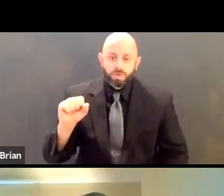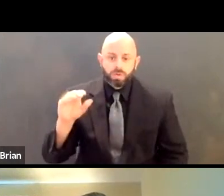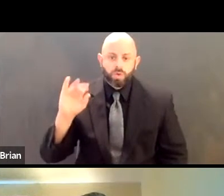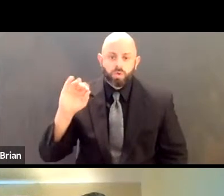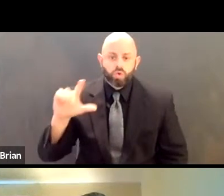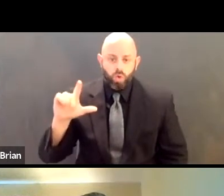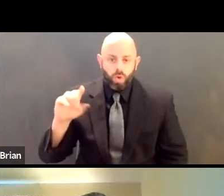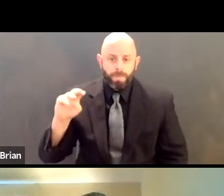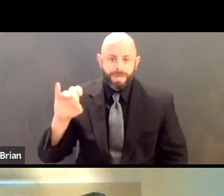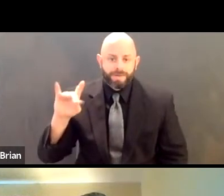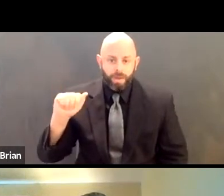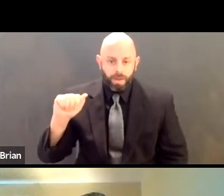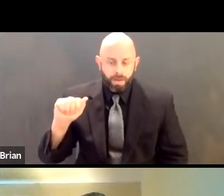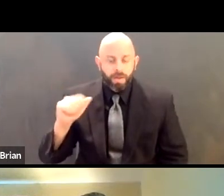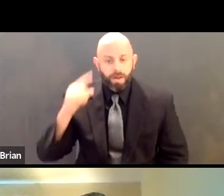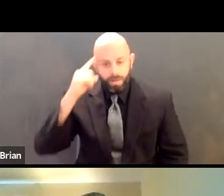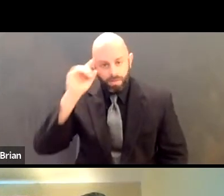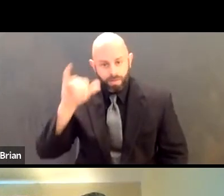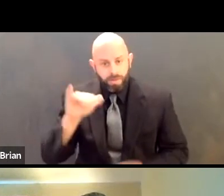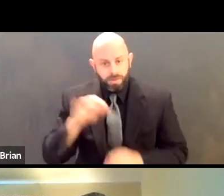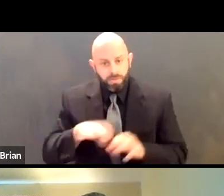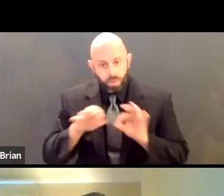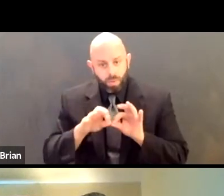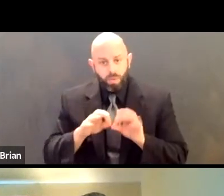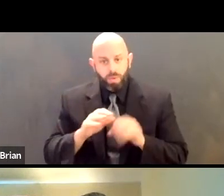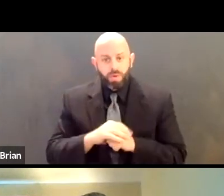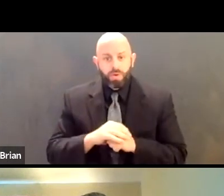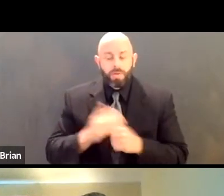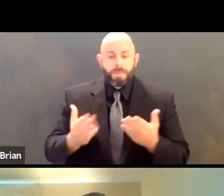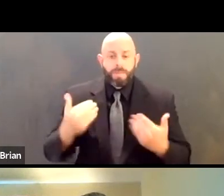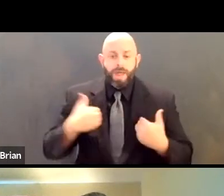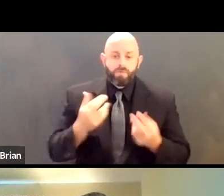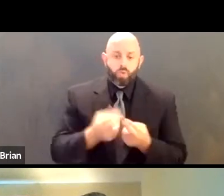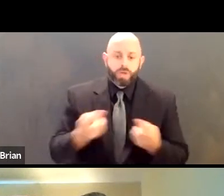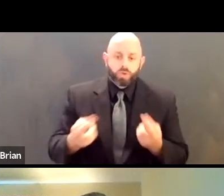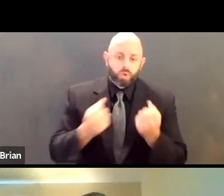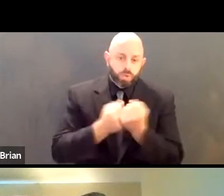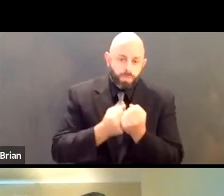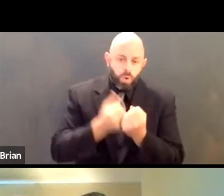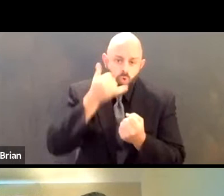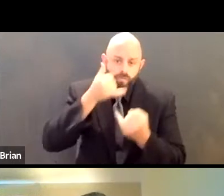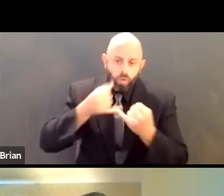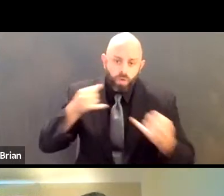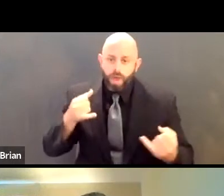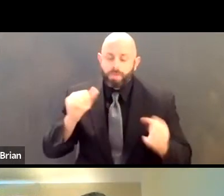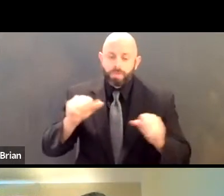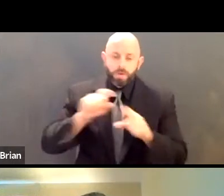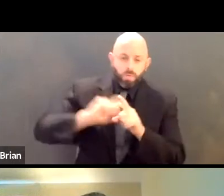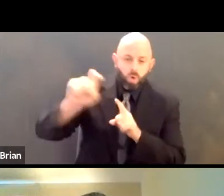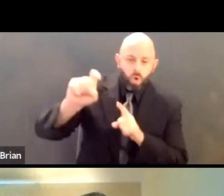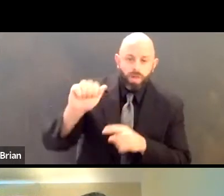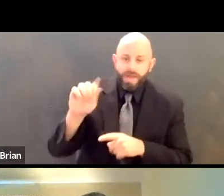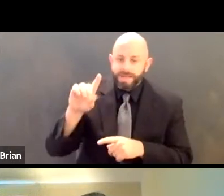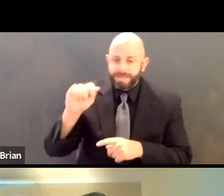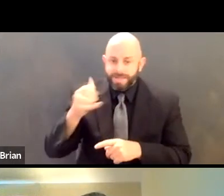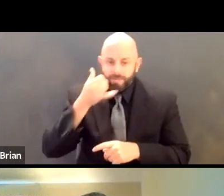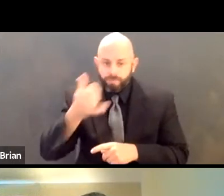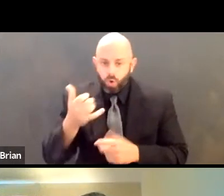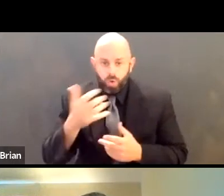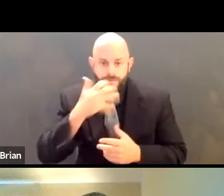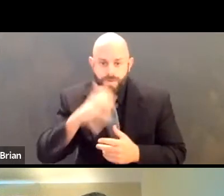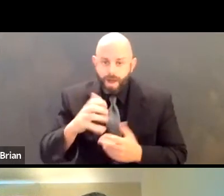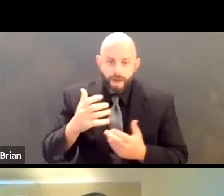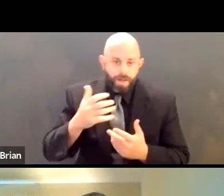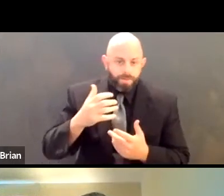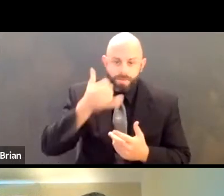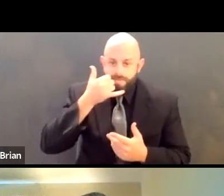direction. Maybe have some sort of like resource support line for them, some sort of ADA line. There may be some things out there, but